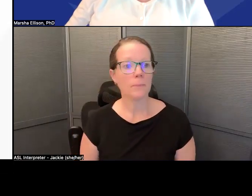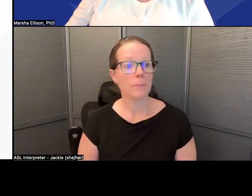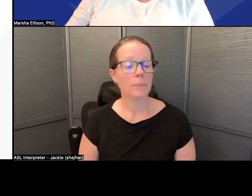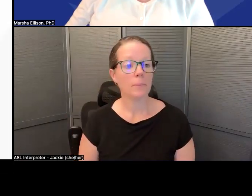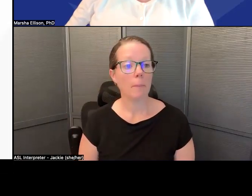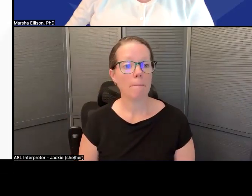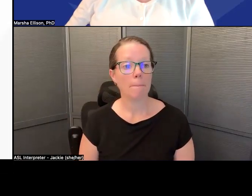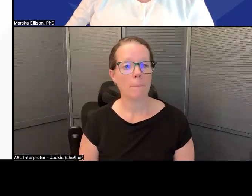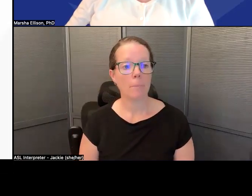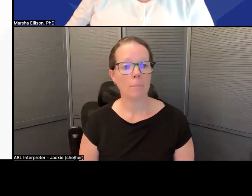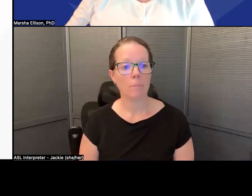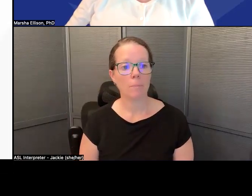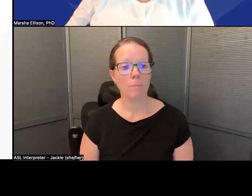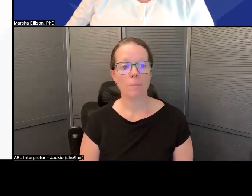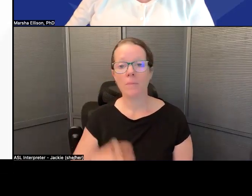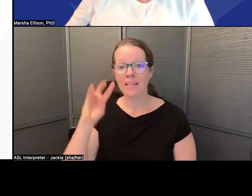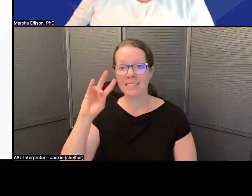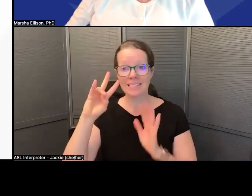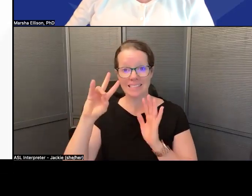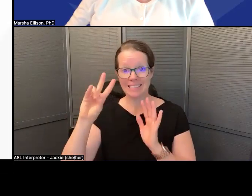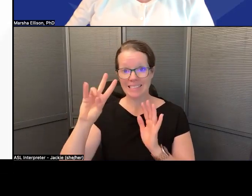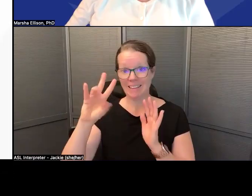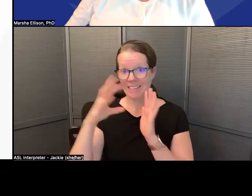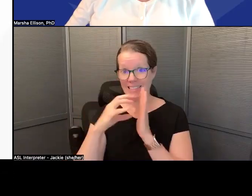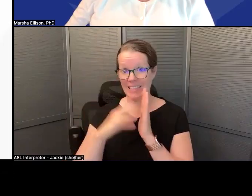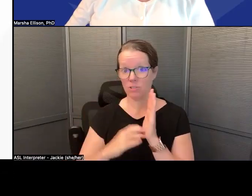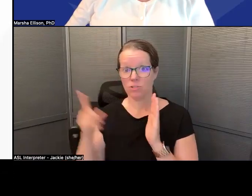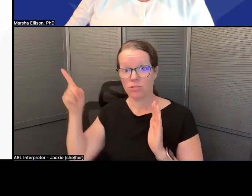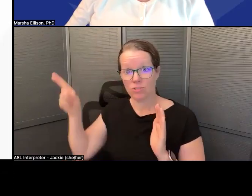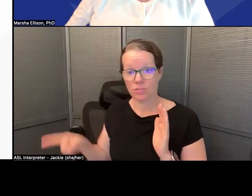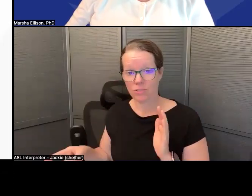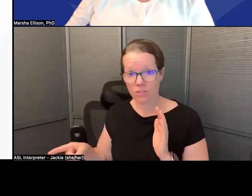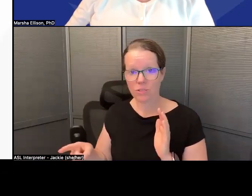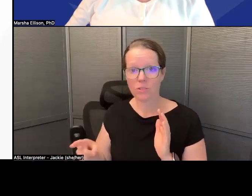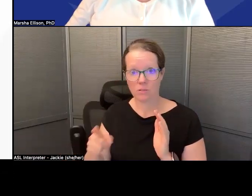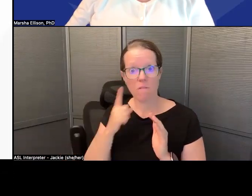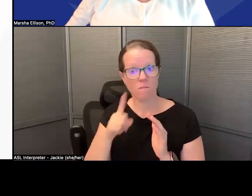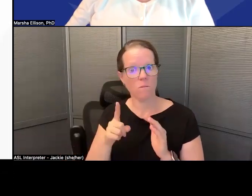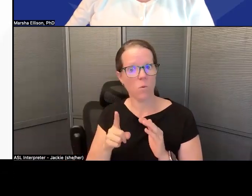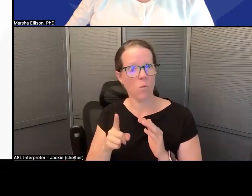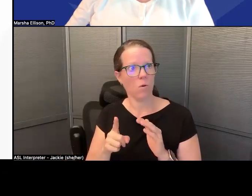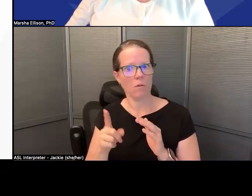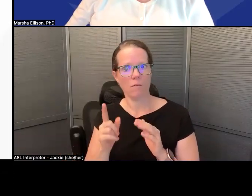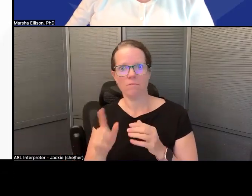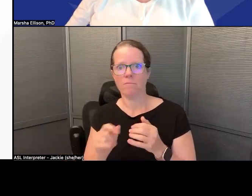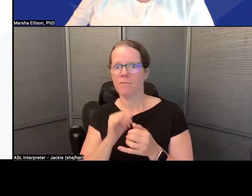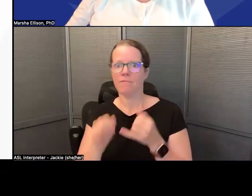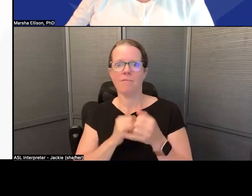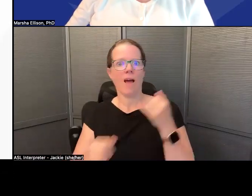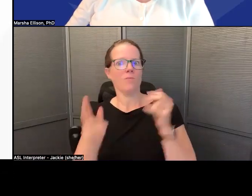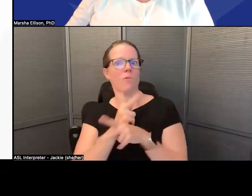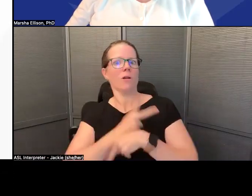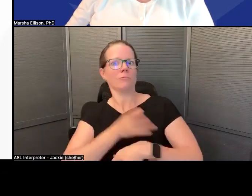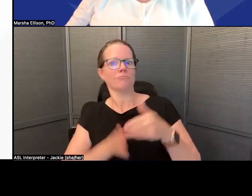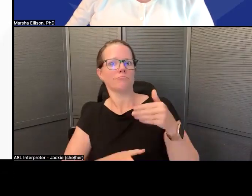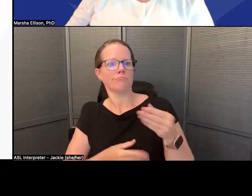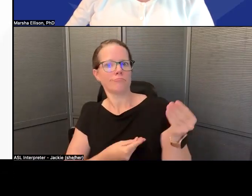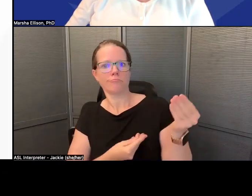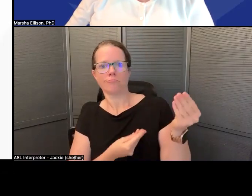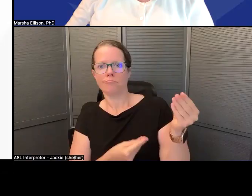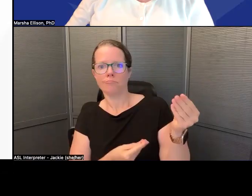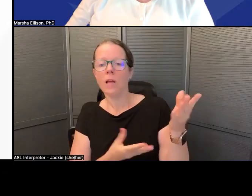These are the 7 sections that are in the resulting module. You can see them here, and this module will be,